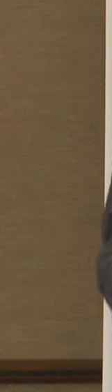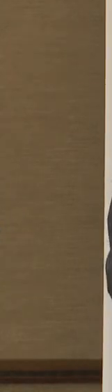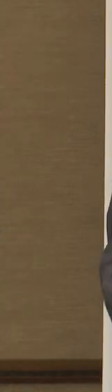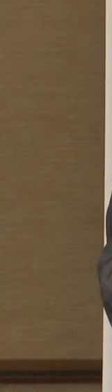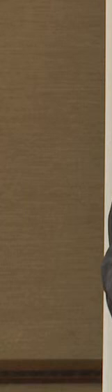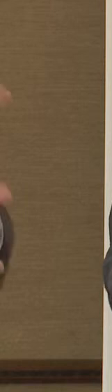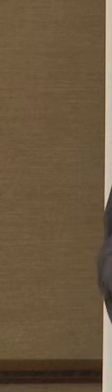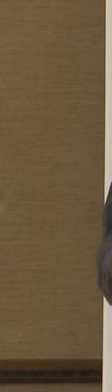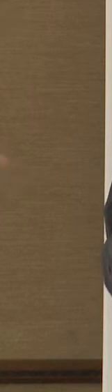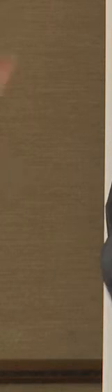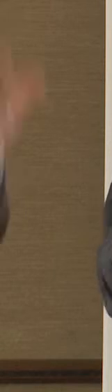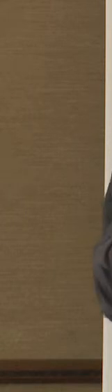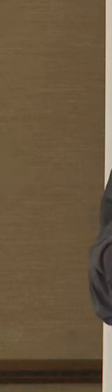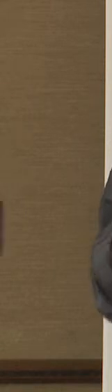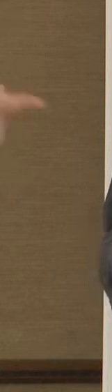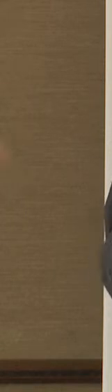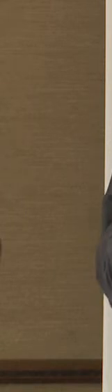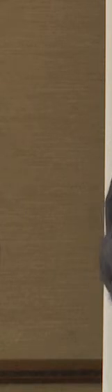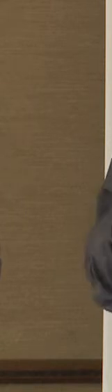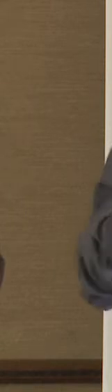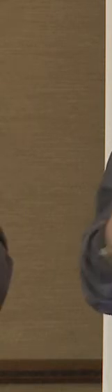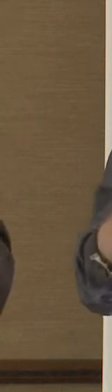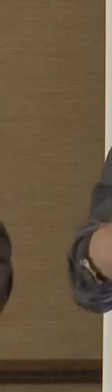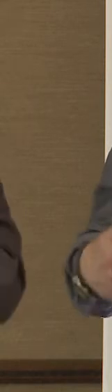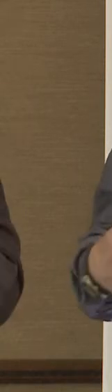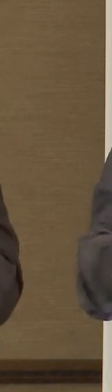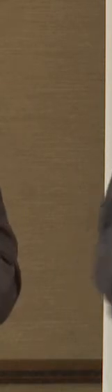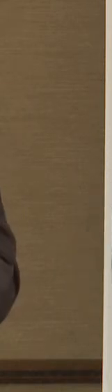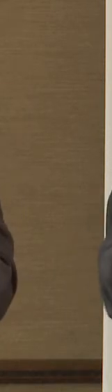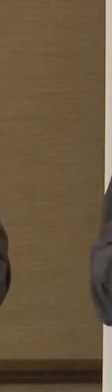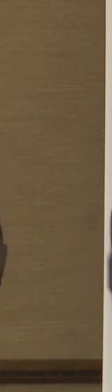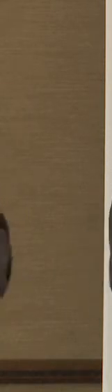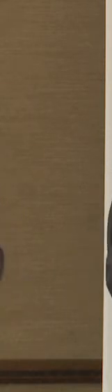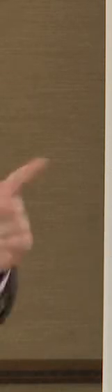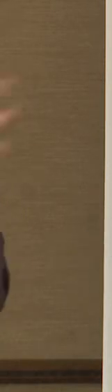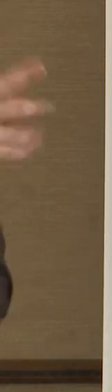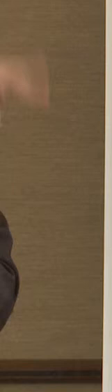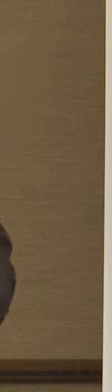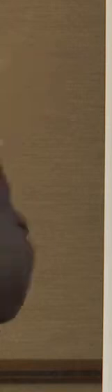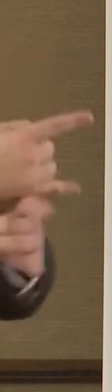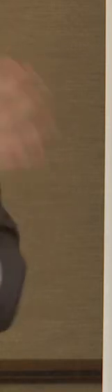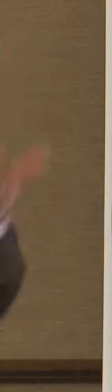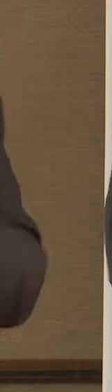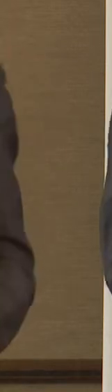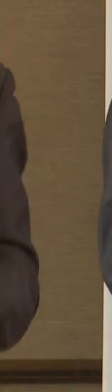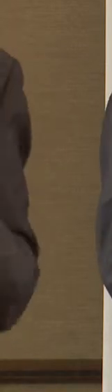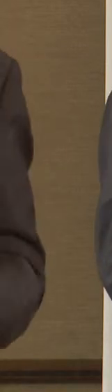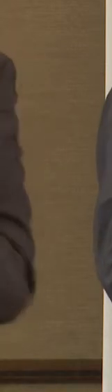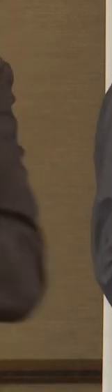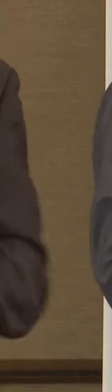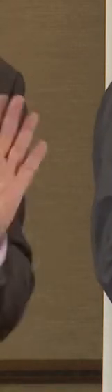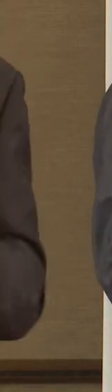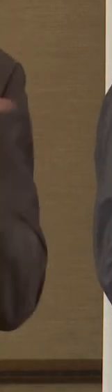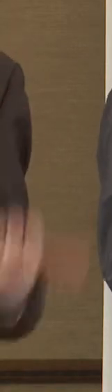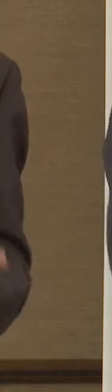The can I help first question, do you actually really need any assistance or are things where, you know, you might make an assumption